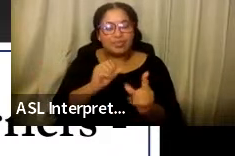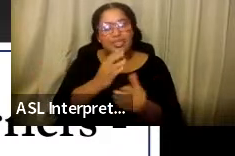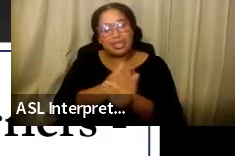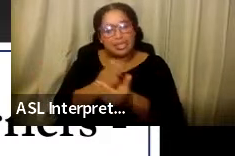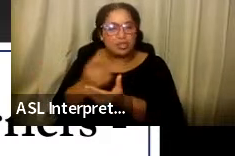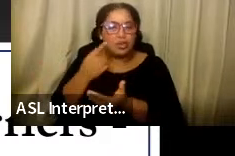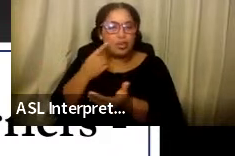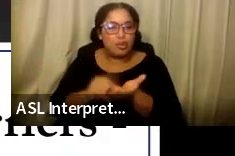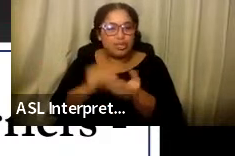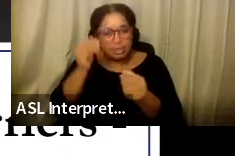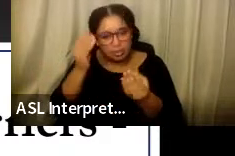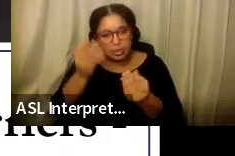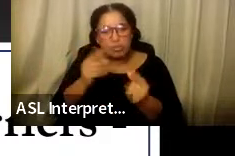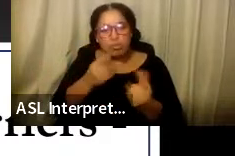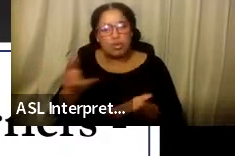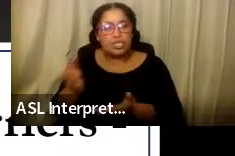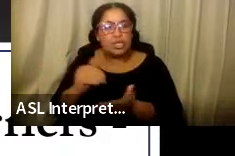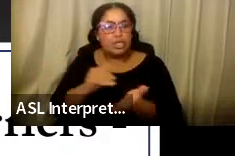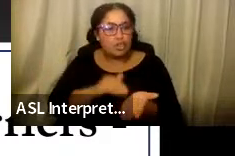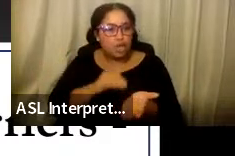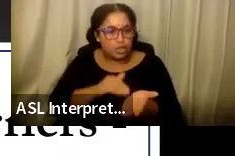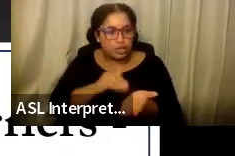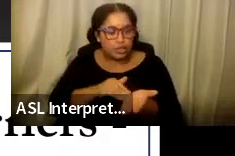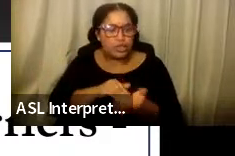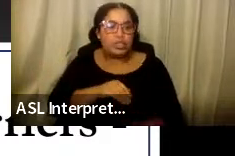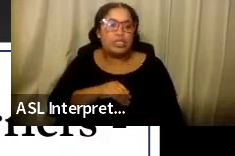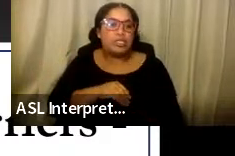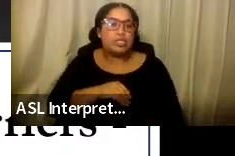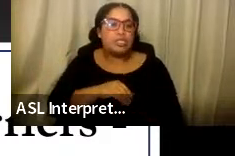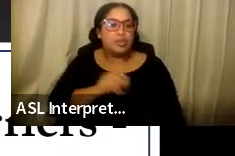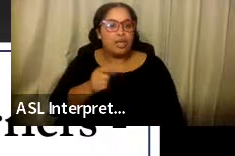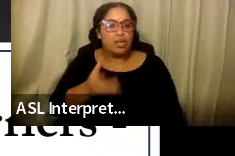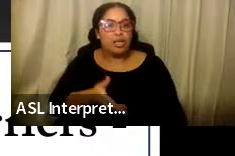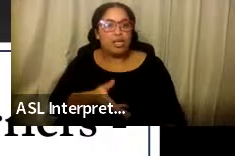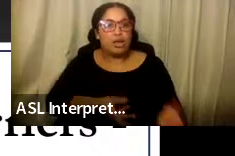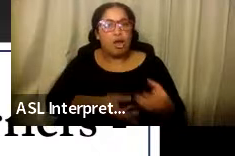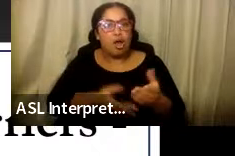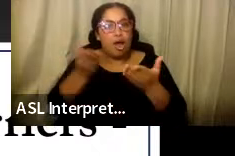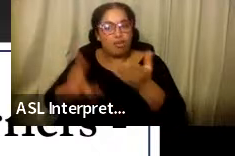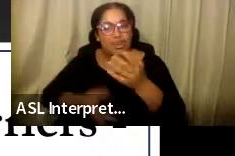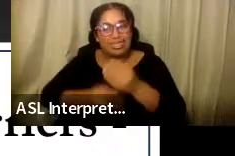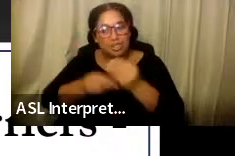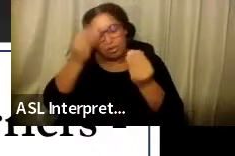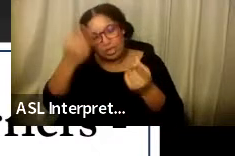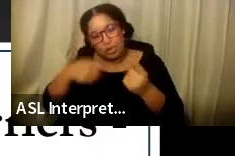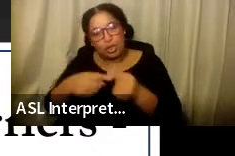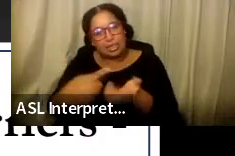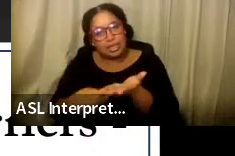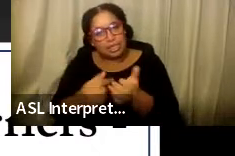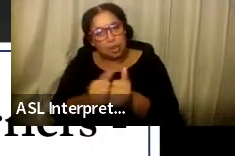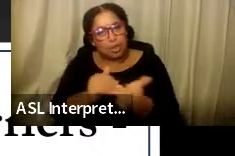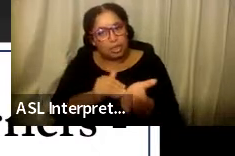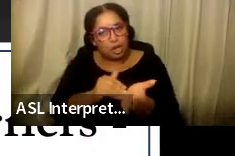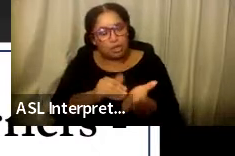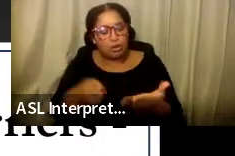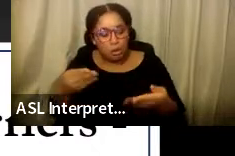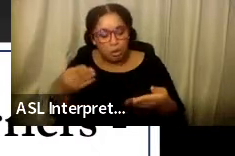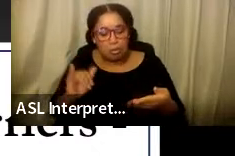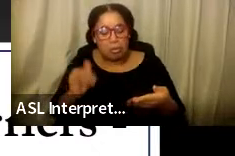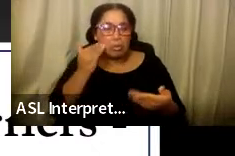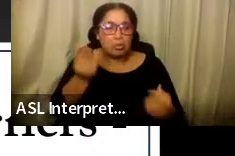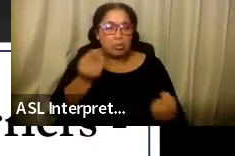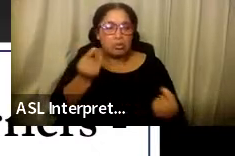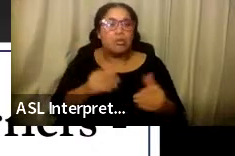providers at the appointment, just so they can offer additional information when they're having that conversation.